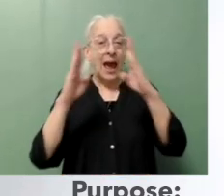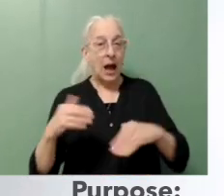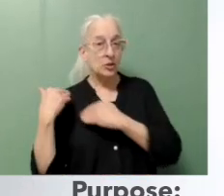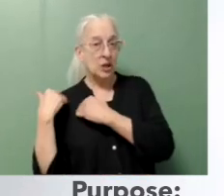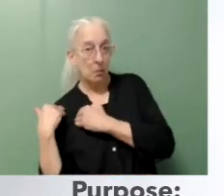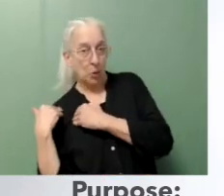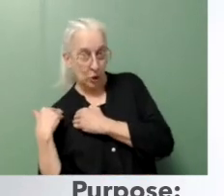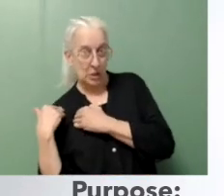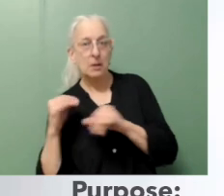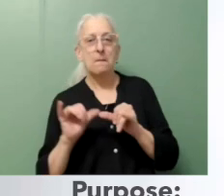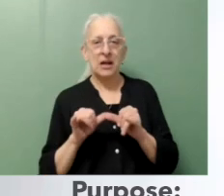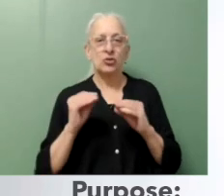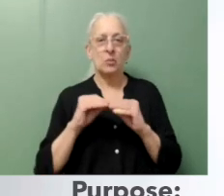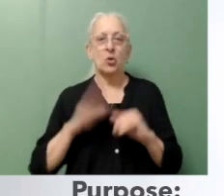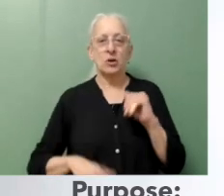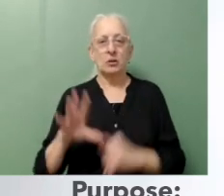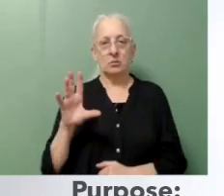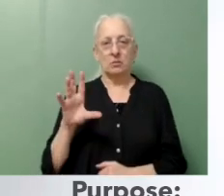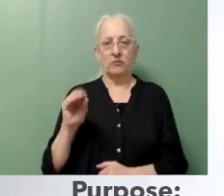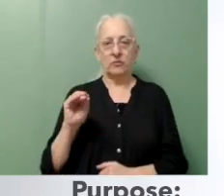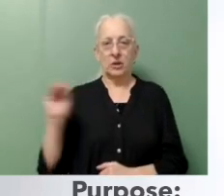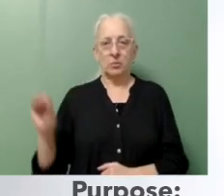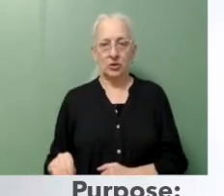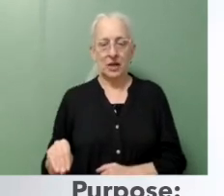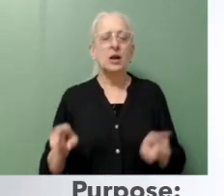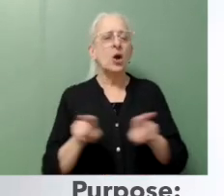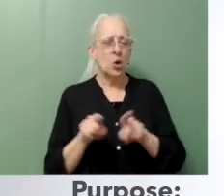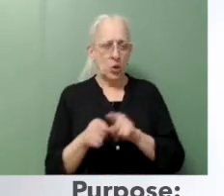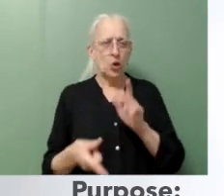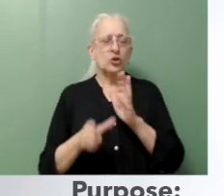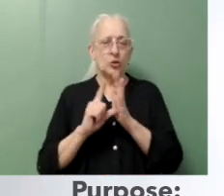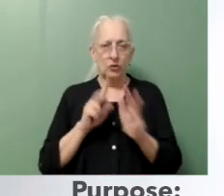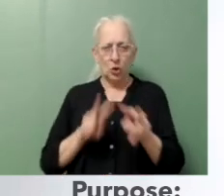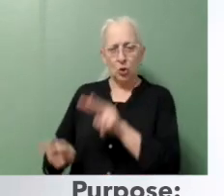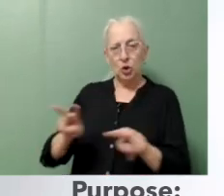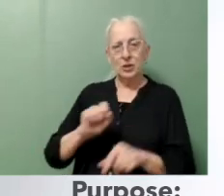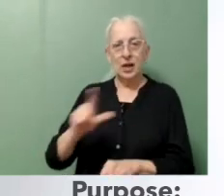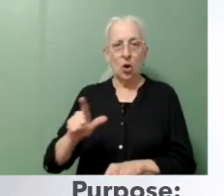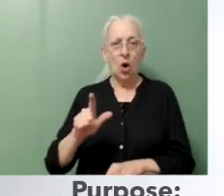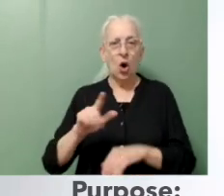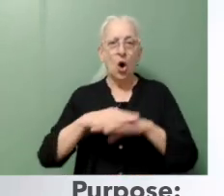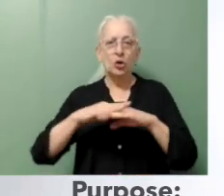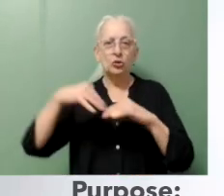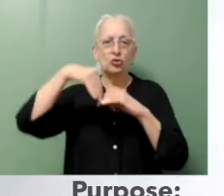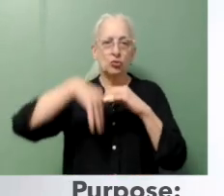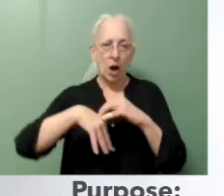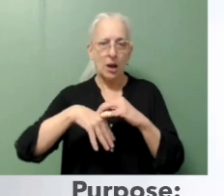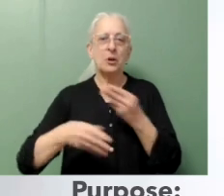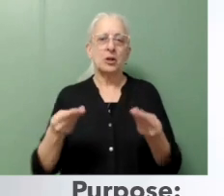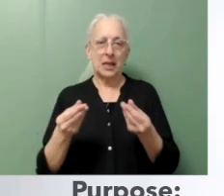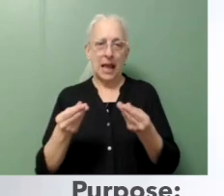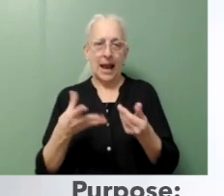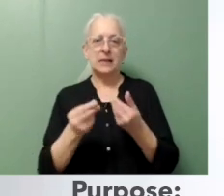than 50%, and we also reviewed and looked at all tribal lands and regions across